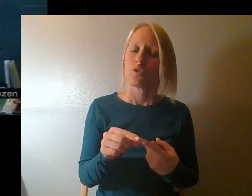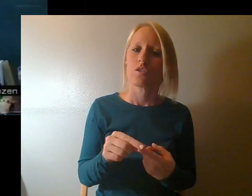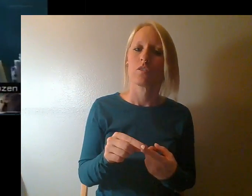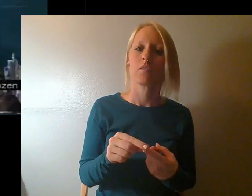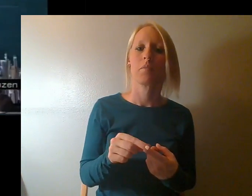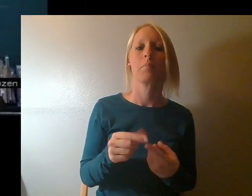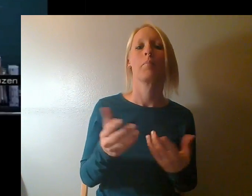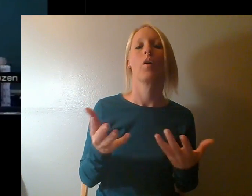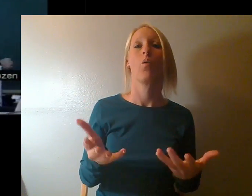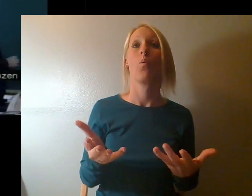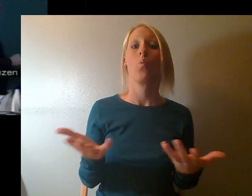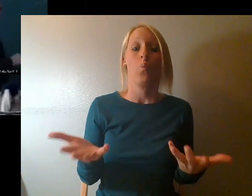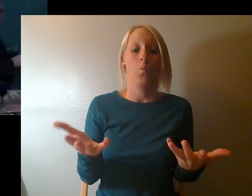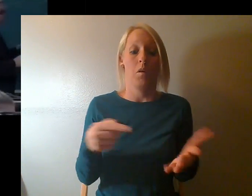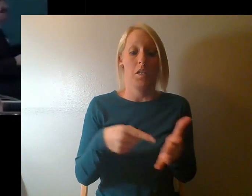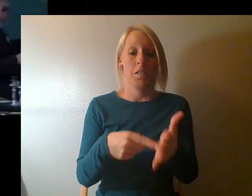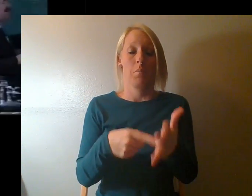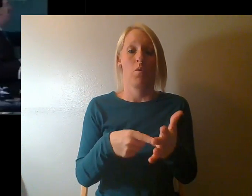juice?